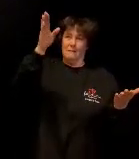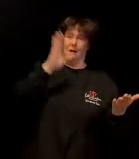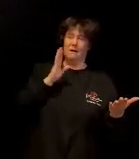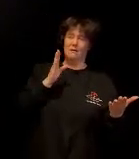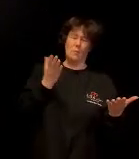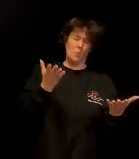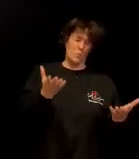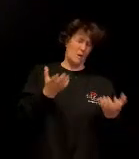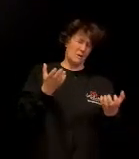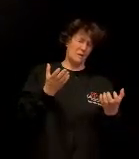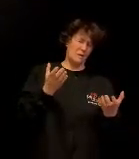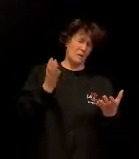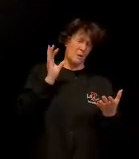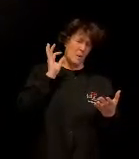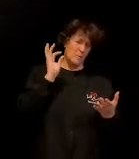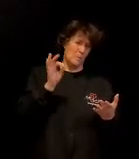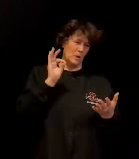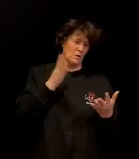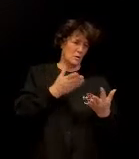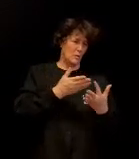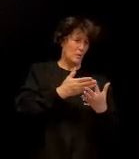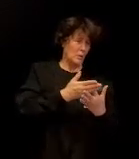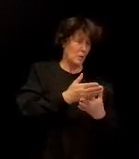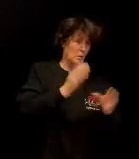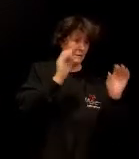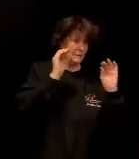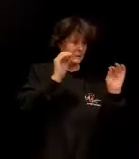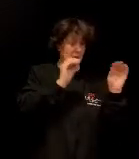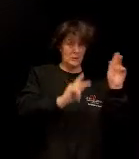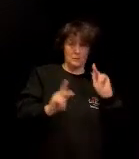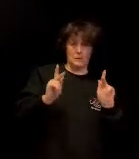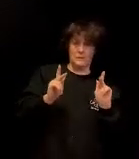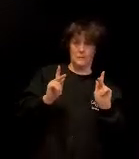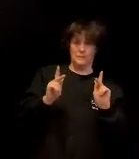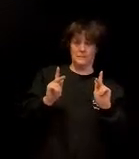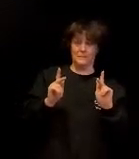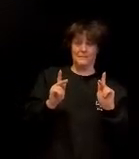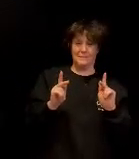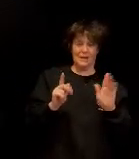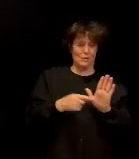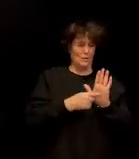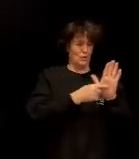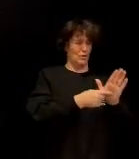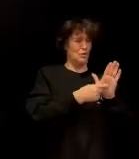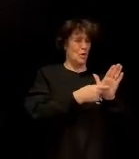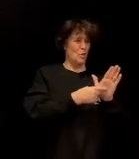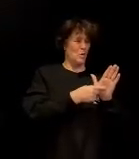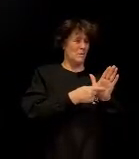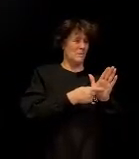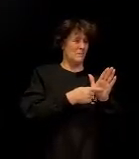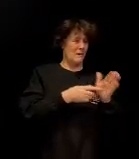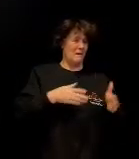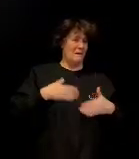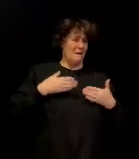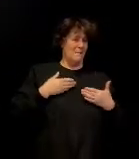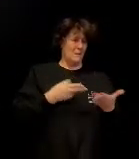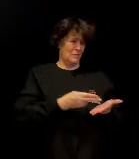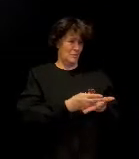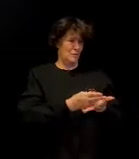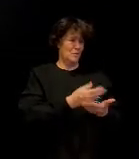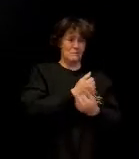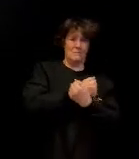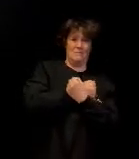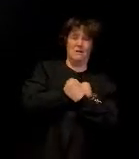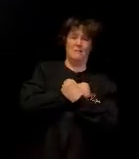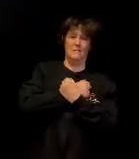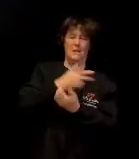was preaching through him and teaching the people, and he was being hospitable, and they was being hospitable to him, there was a transaction happening,